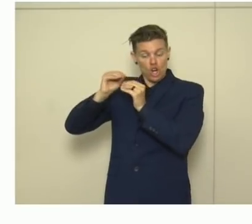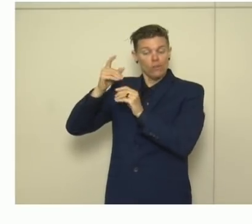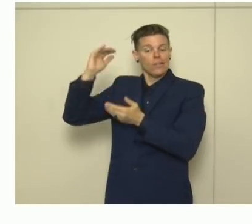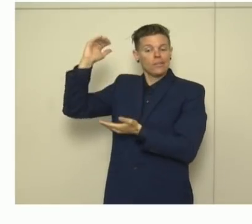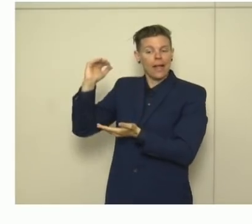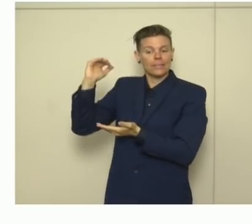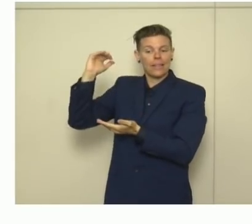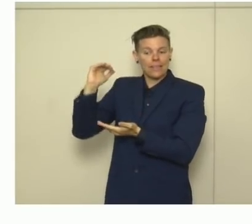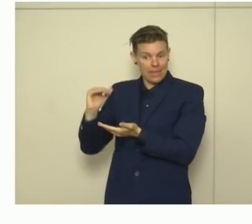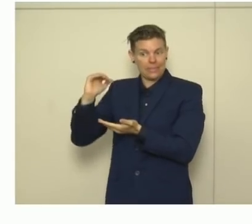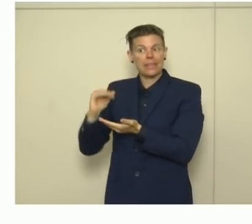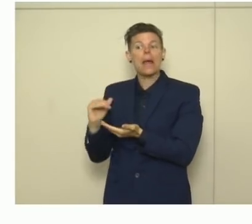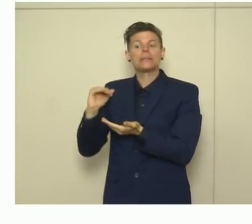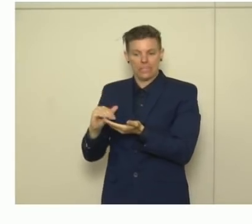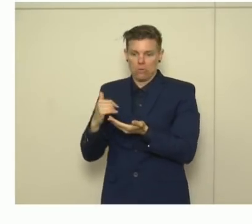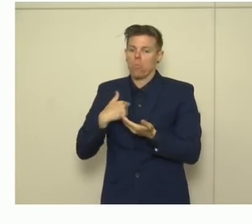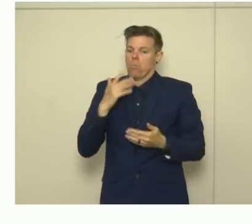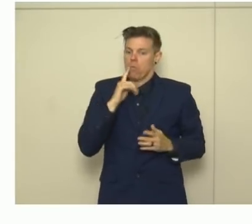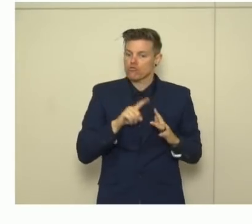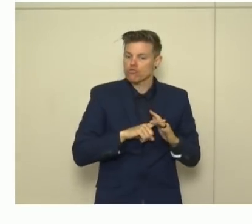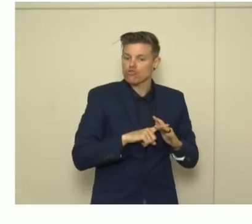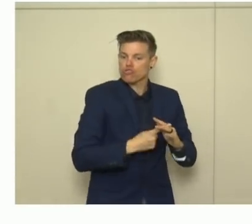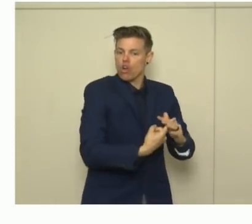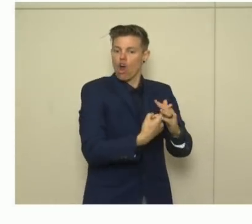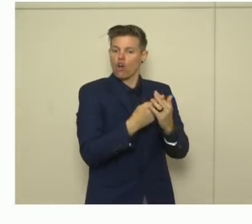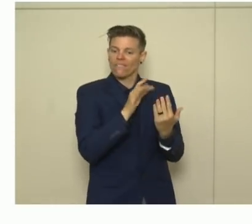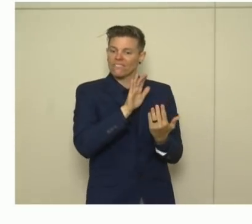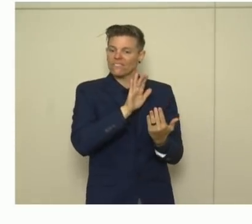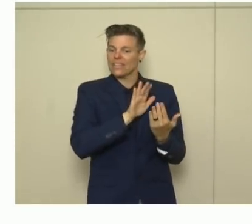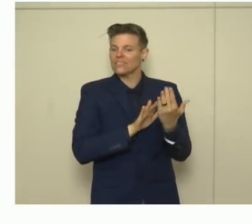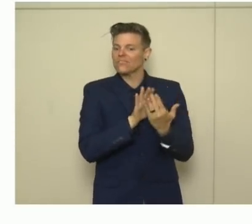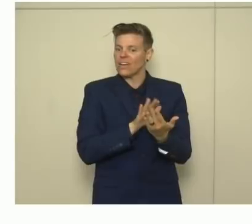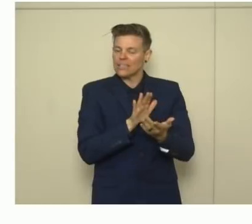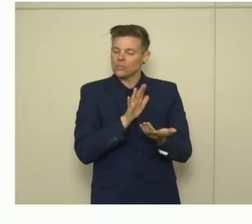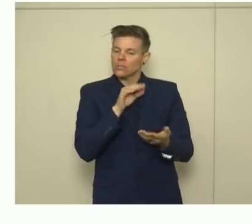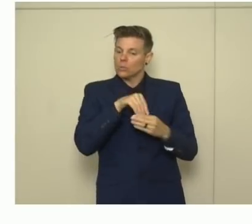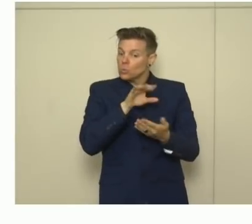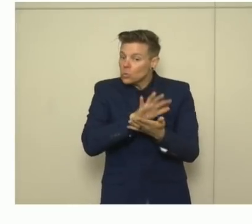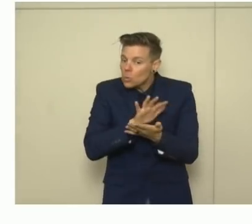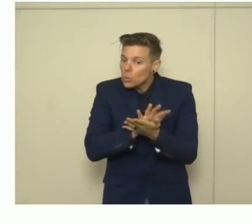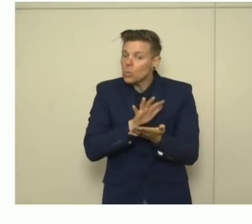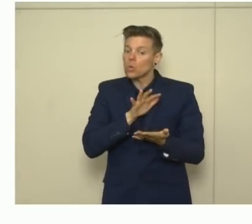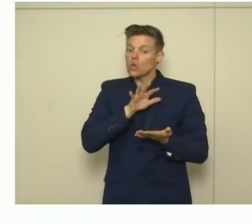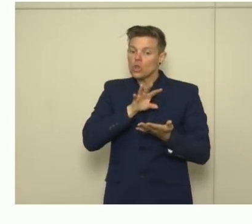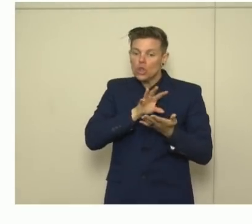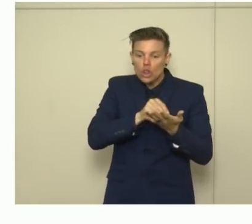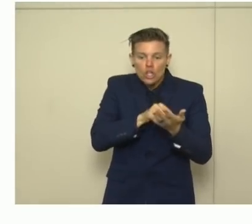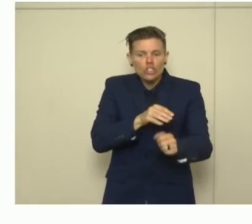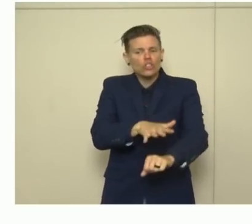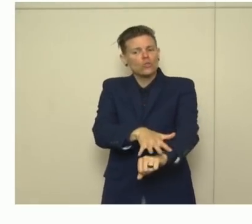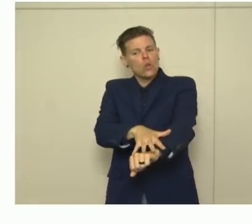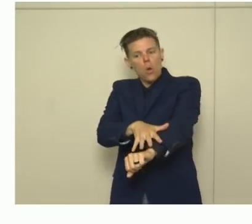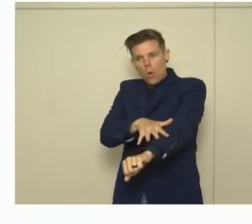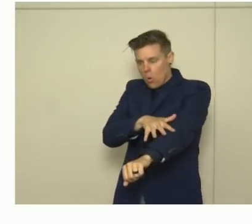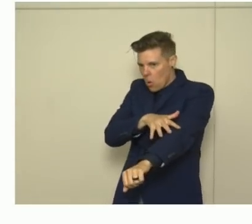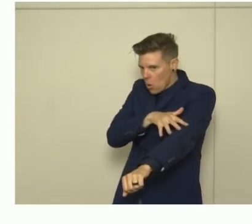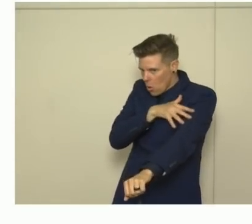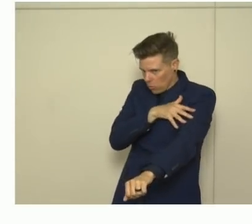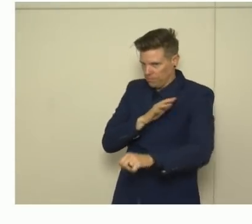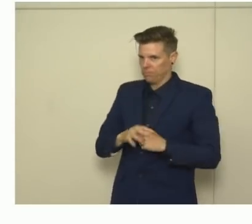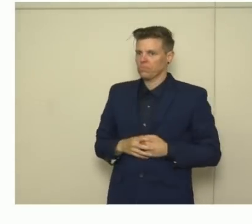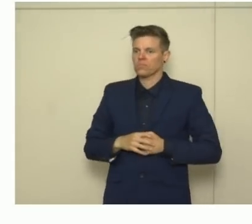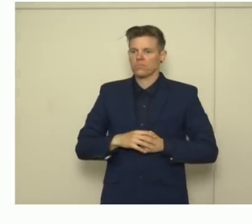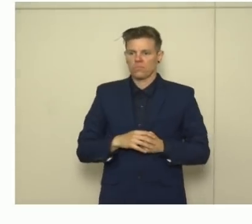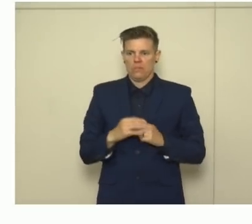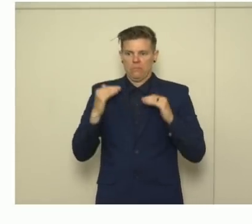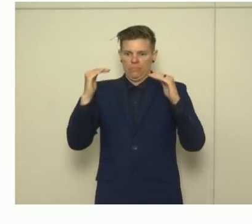learning. So if you can, actually let me talk a little bit about the last bullet on here, which is around the safety and support plans that we